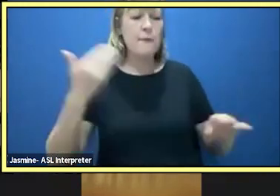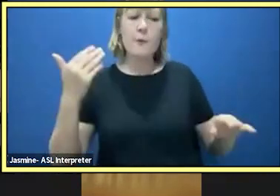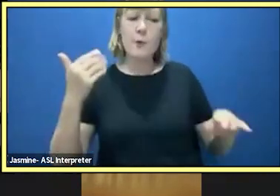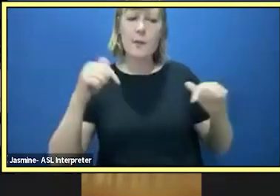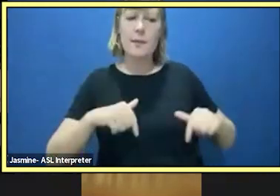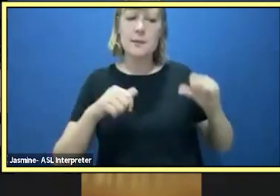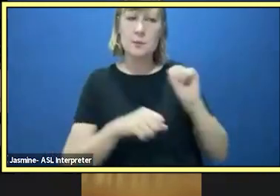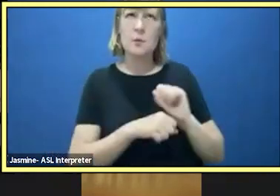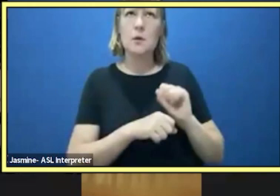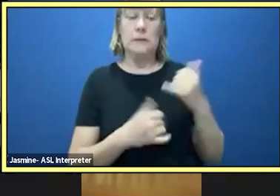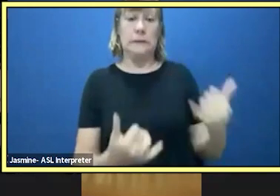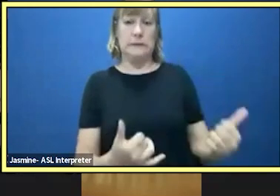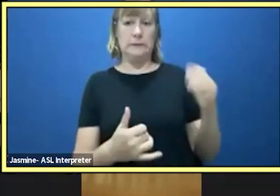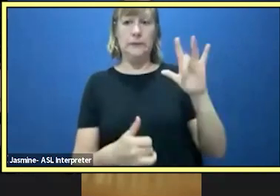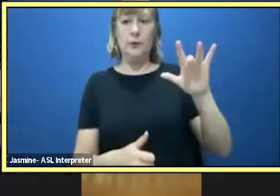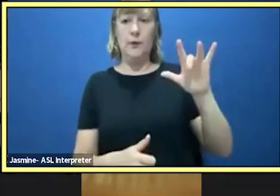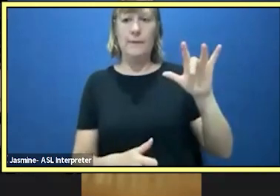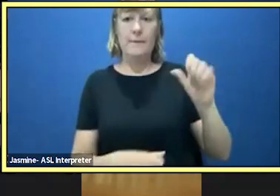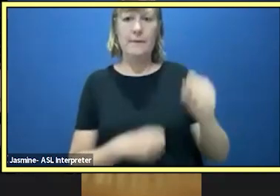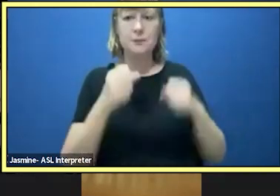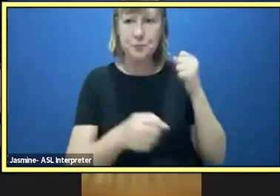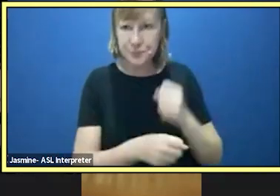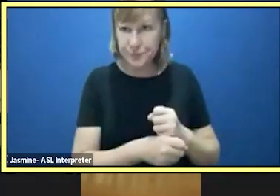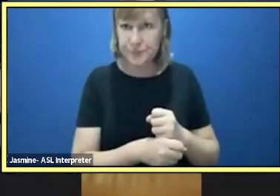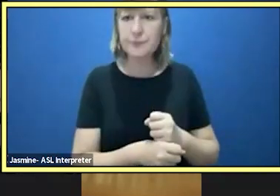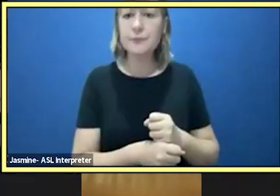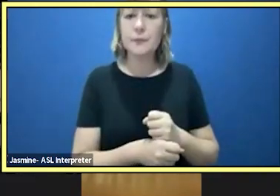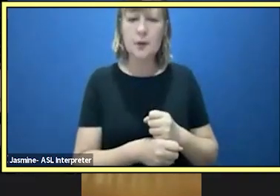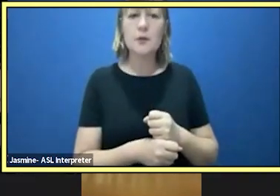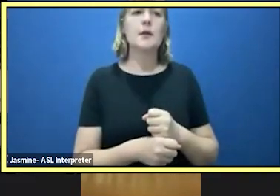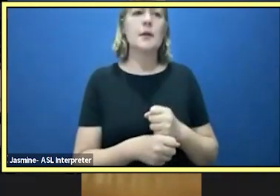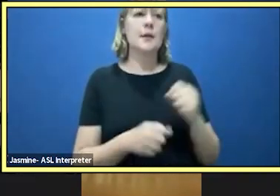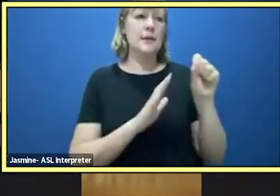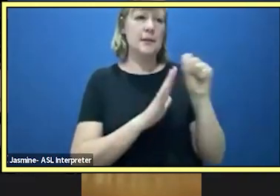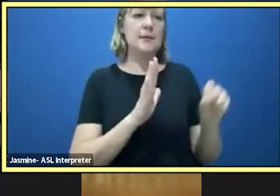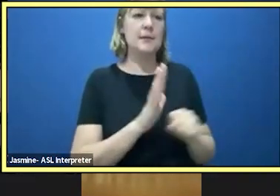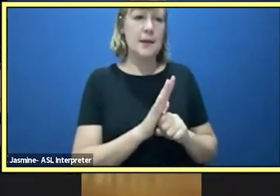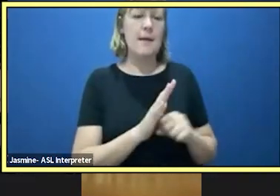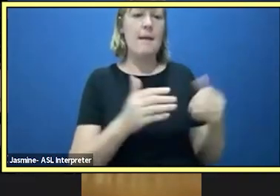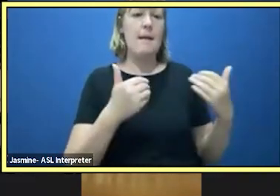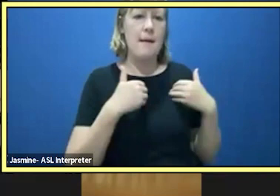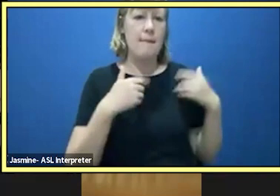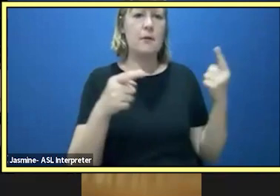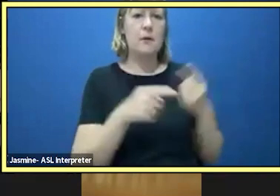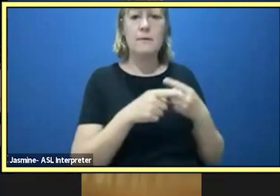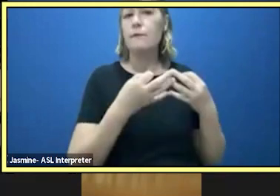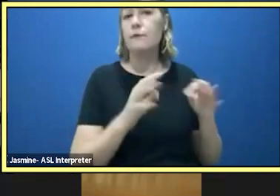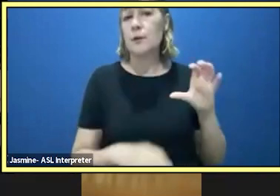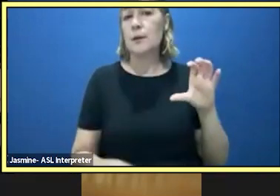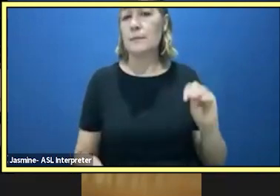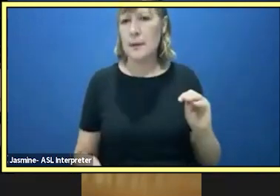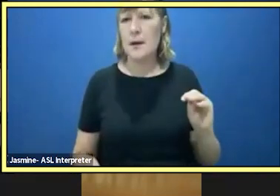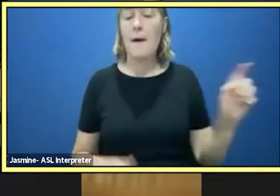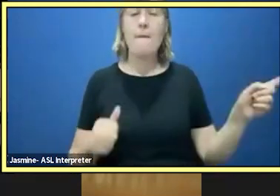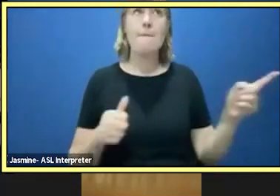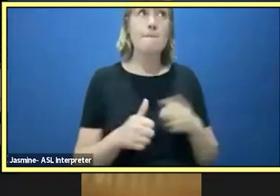that the state has been using conflict-free case management. And in the beginning, it was bumpy. The agencies had a little